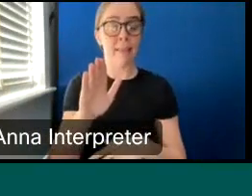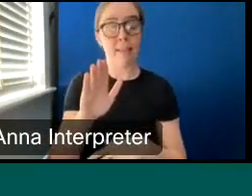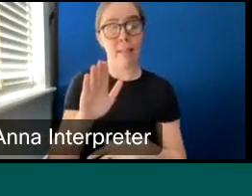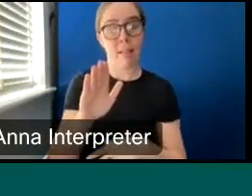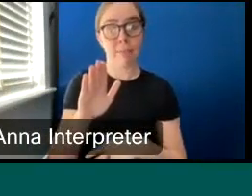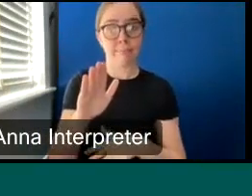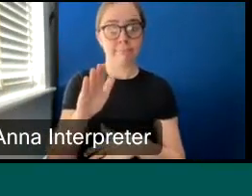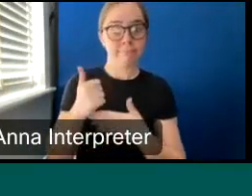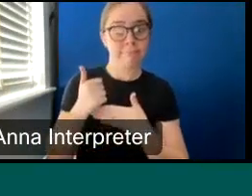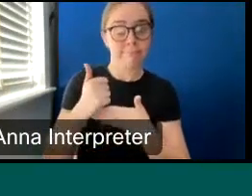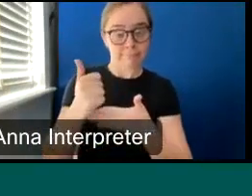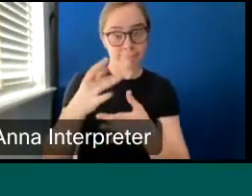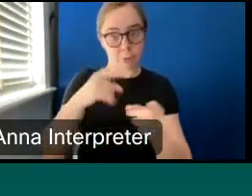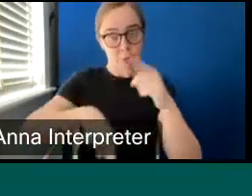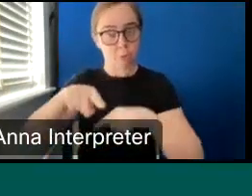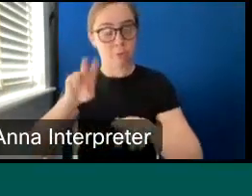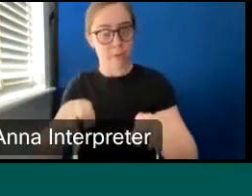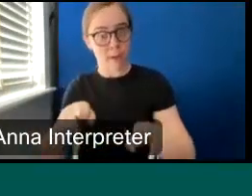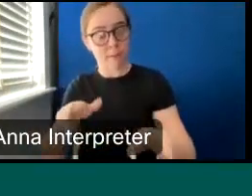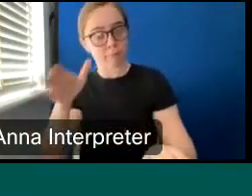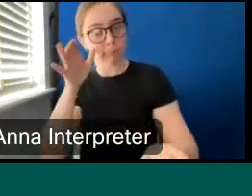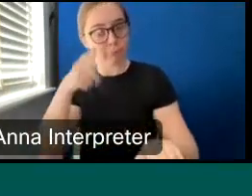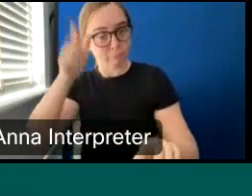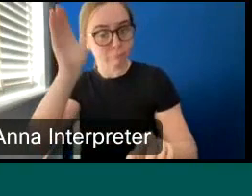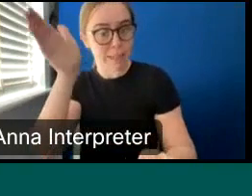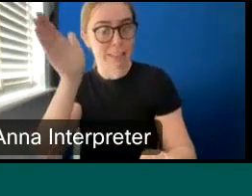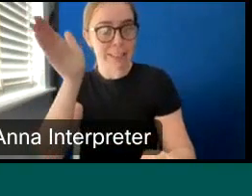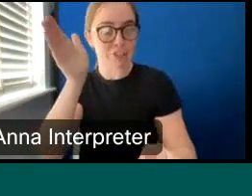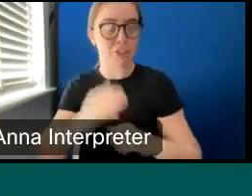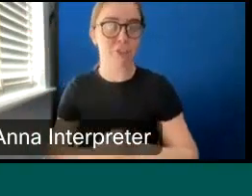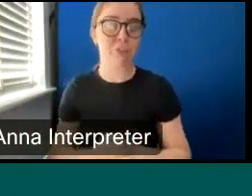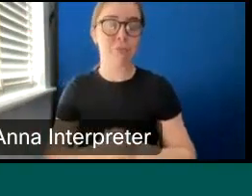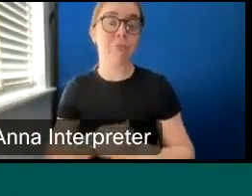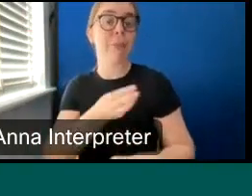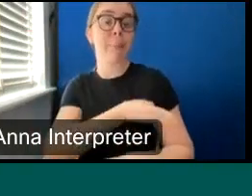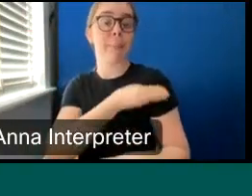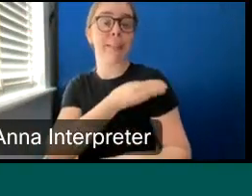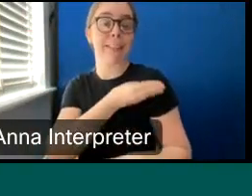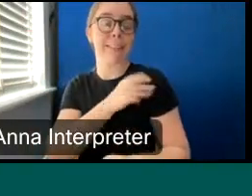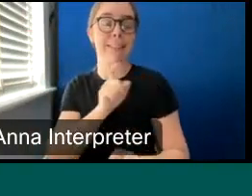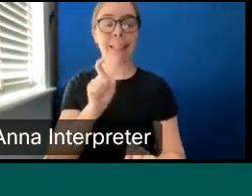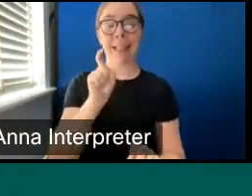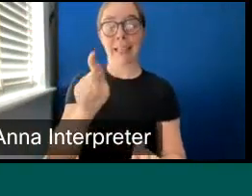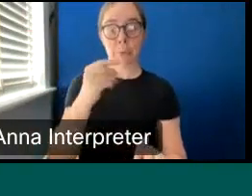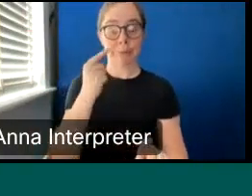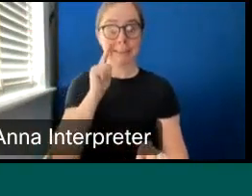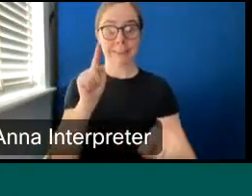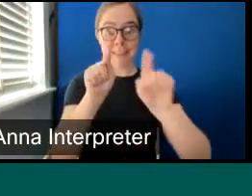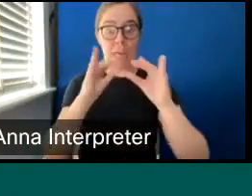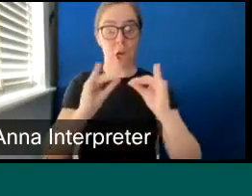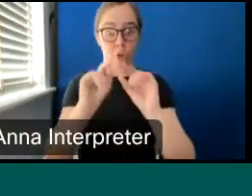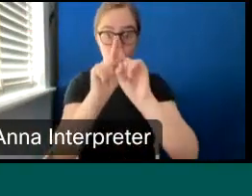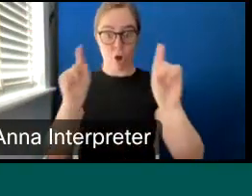you listening to the presentations, please click on the image of